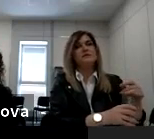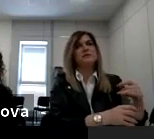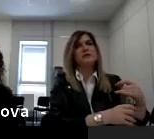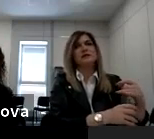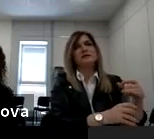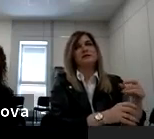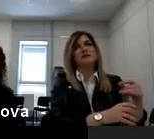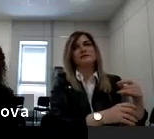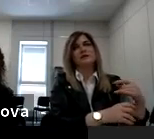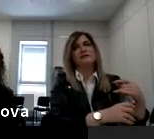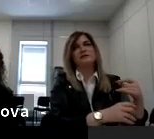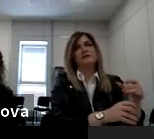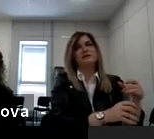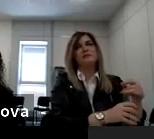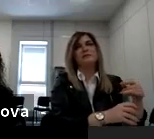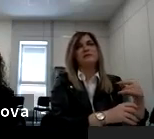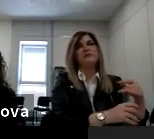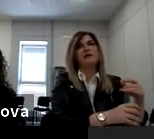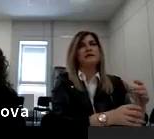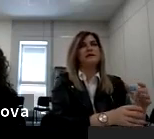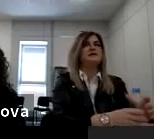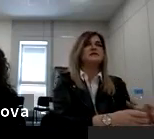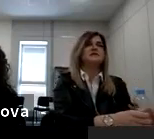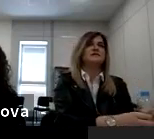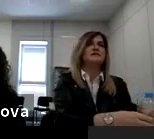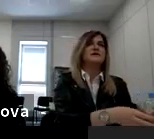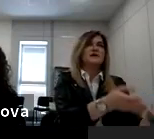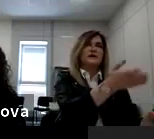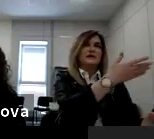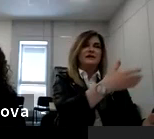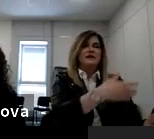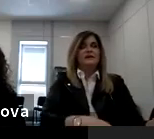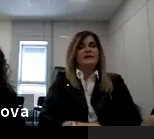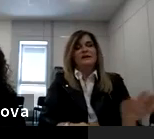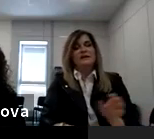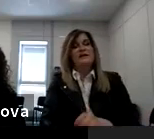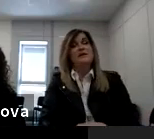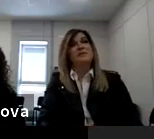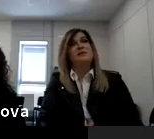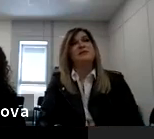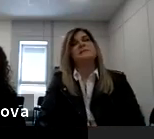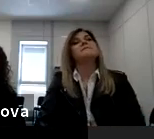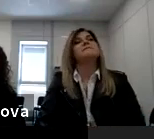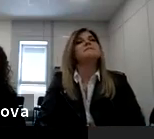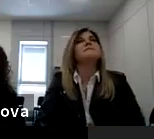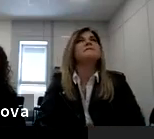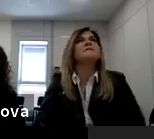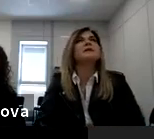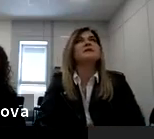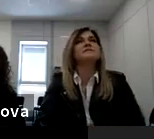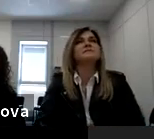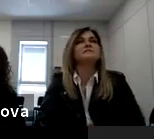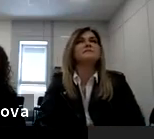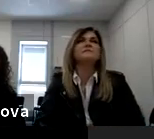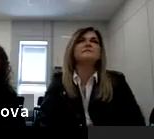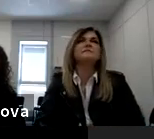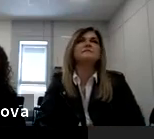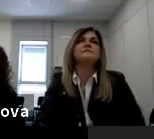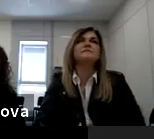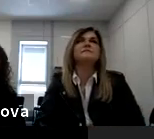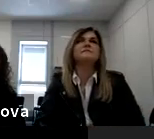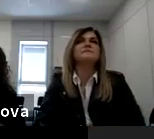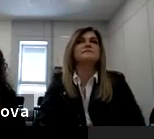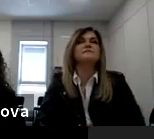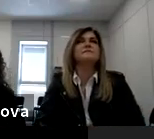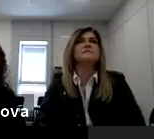case, it will be a blinding effect for the people who are, it's not very good, near the building. And